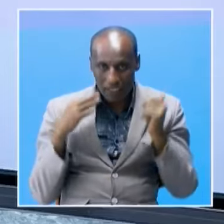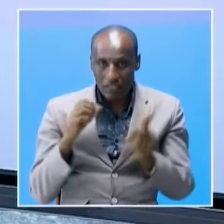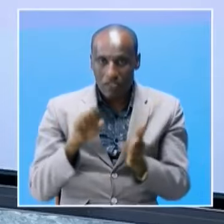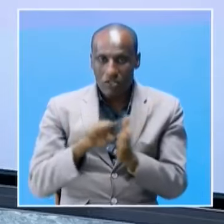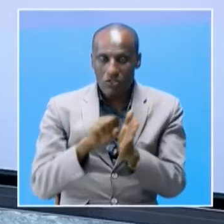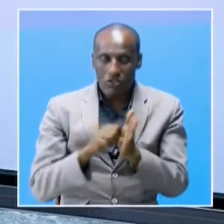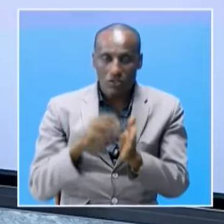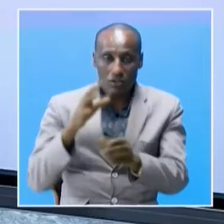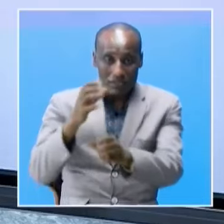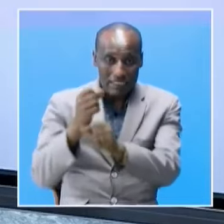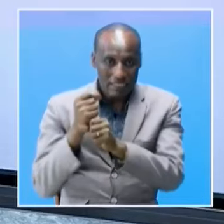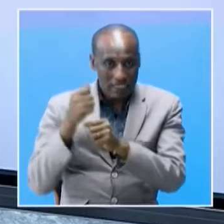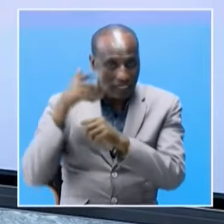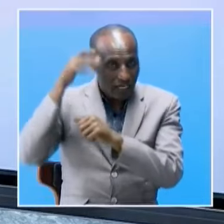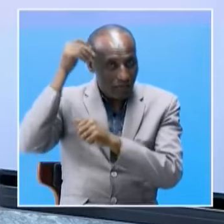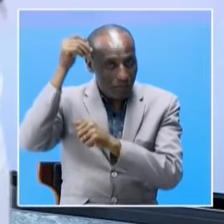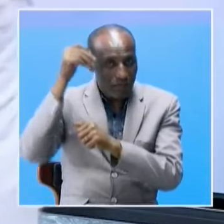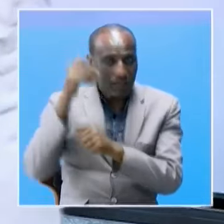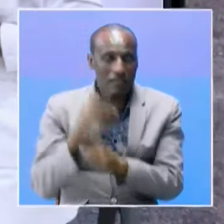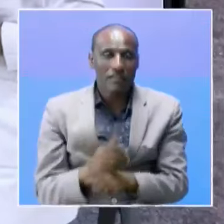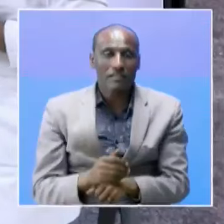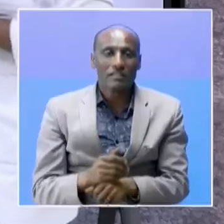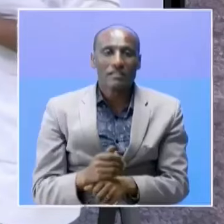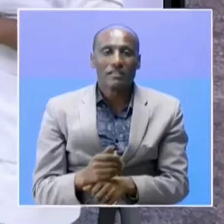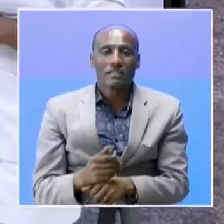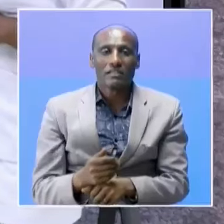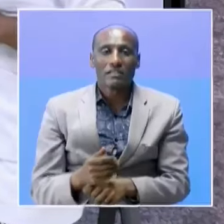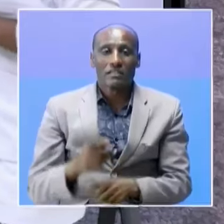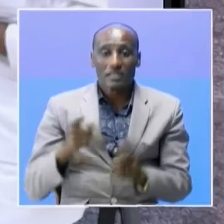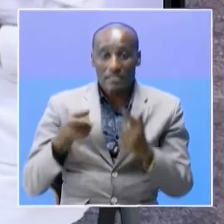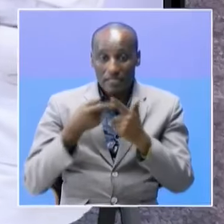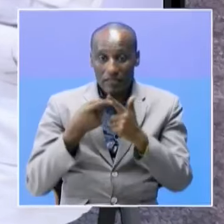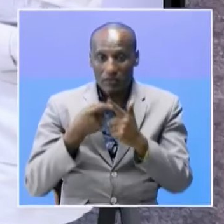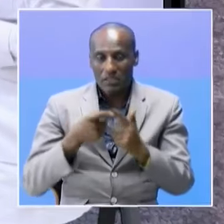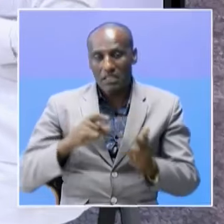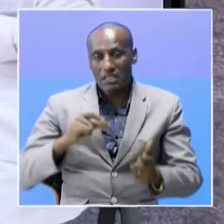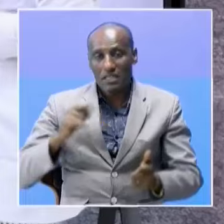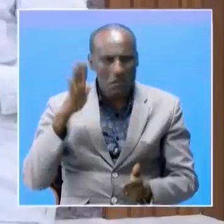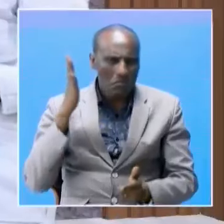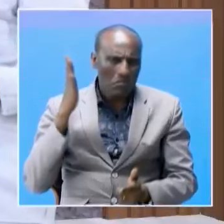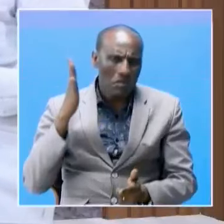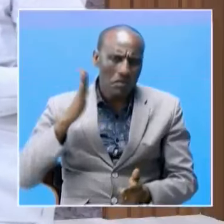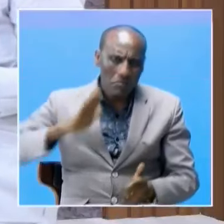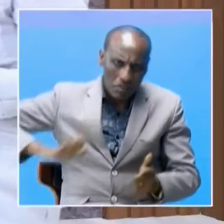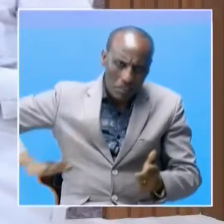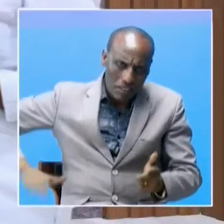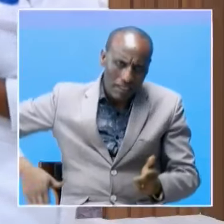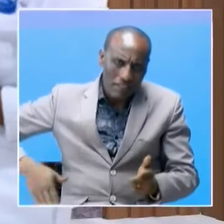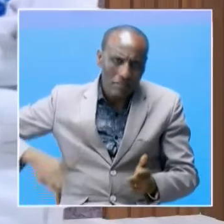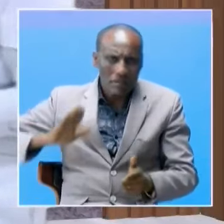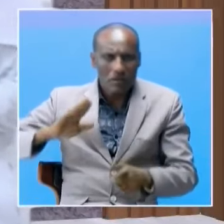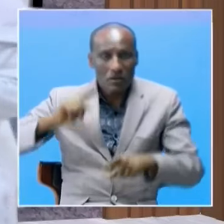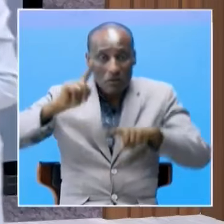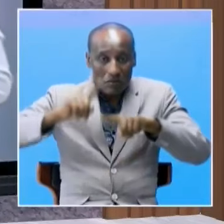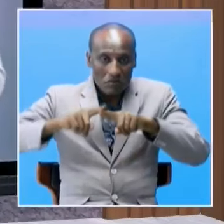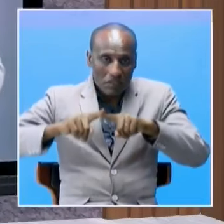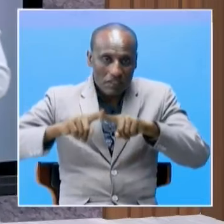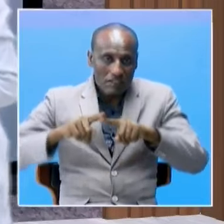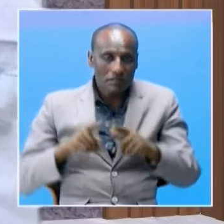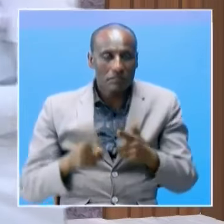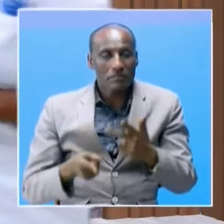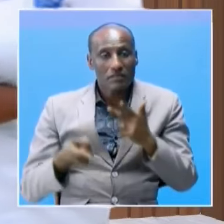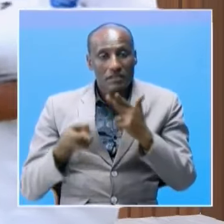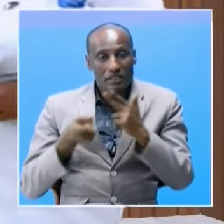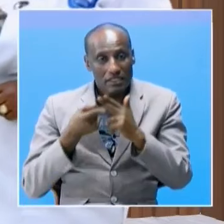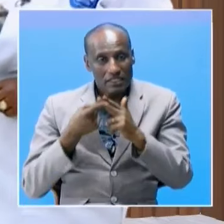And the second one, he may be late because of traffic, yeah? And the third one,